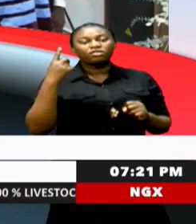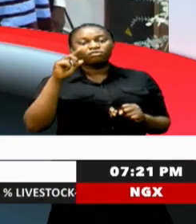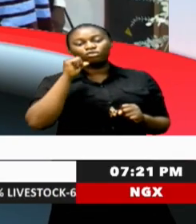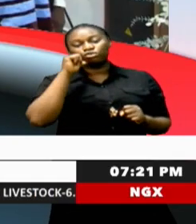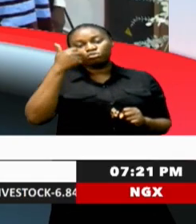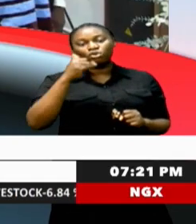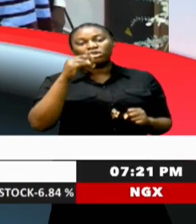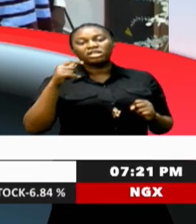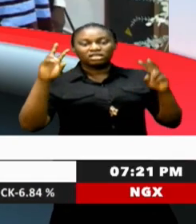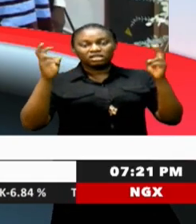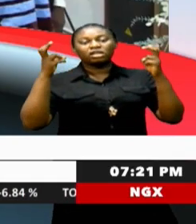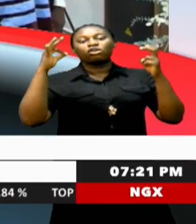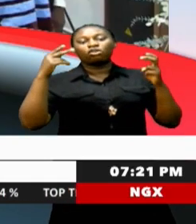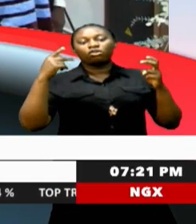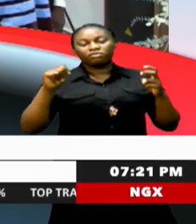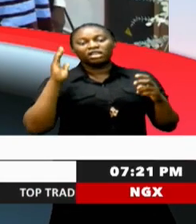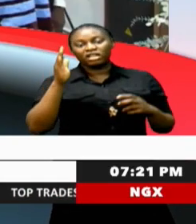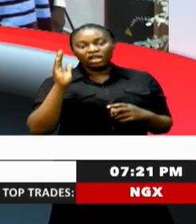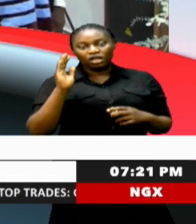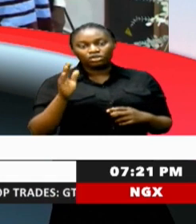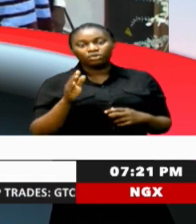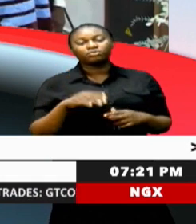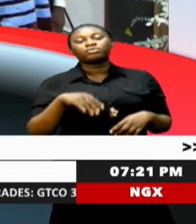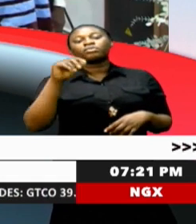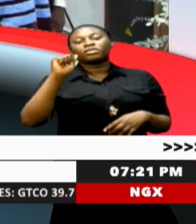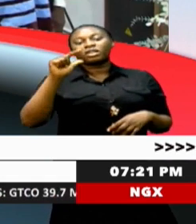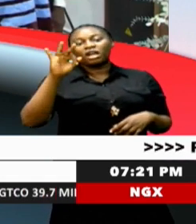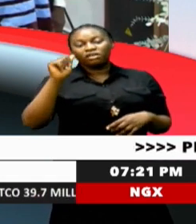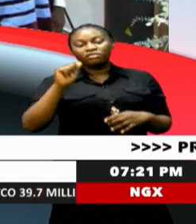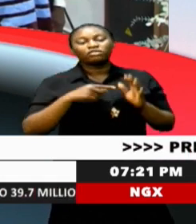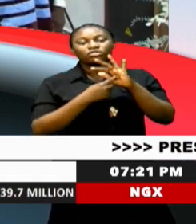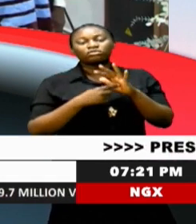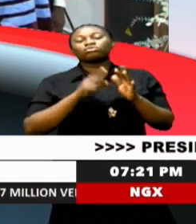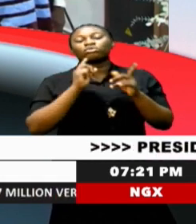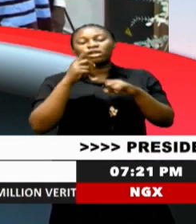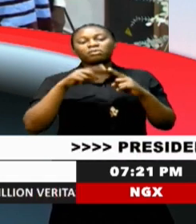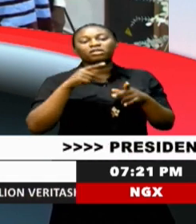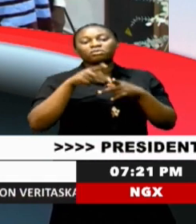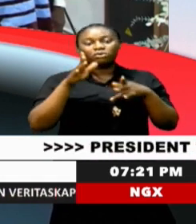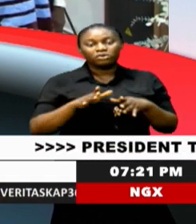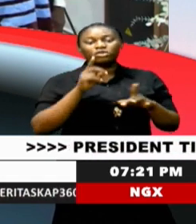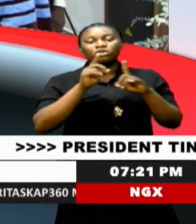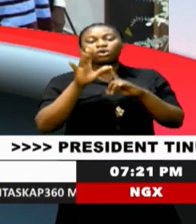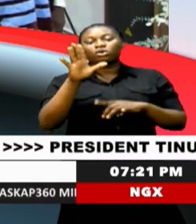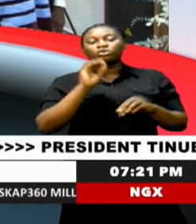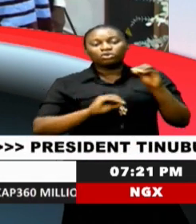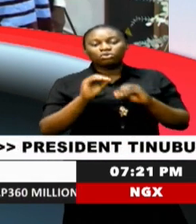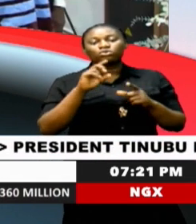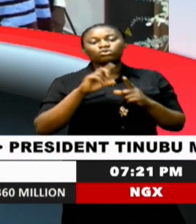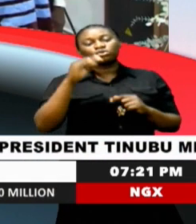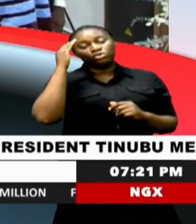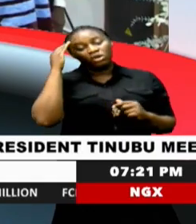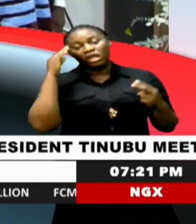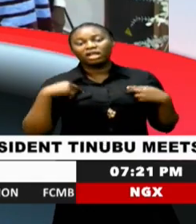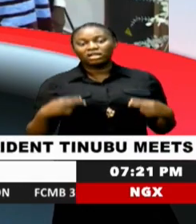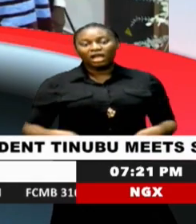is the title of the lecture. Charles Alpha reports that the lecture highlights Professor Obilade's contributions to knowledge, health,